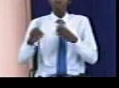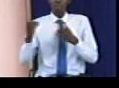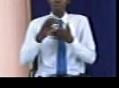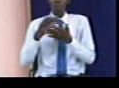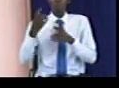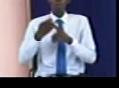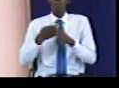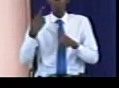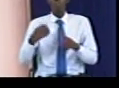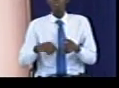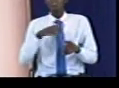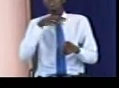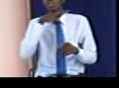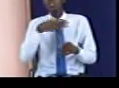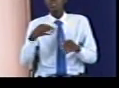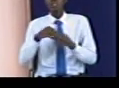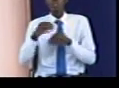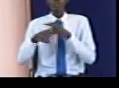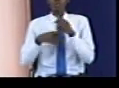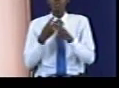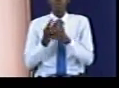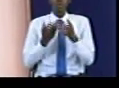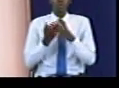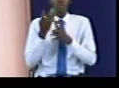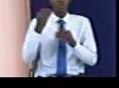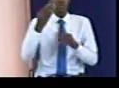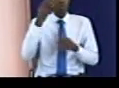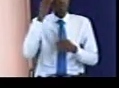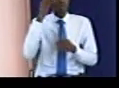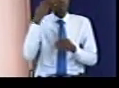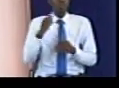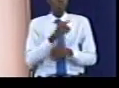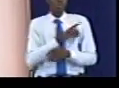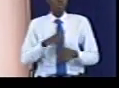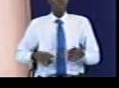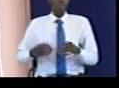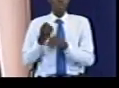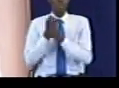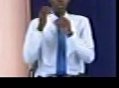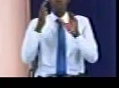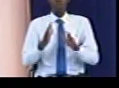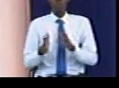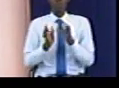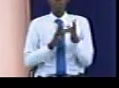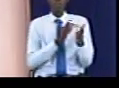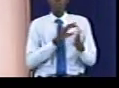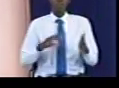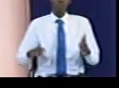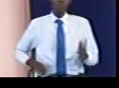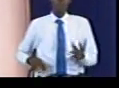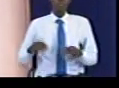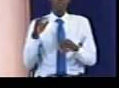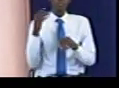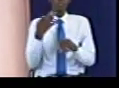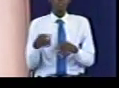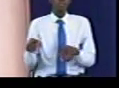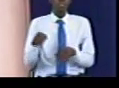it says through the knowledge of the Lord and Savior Jesus Christ, if they are